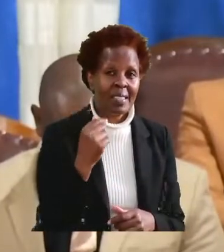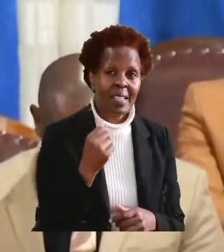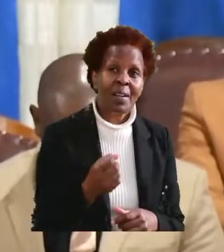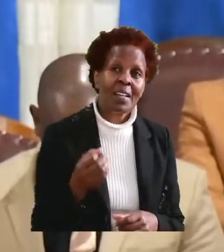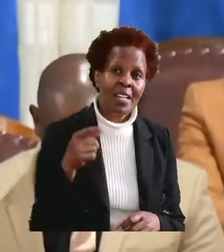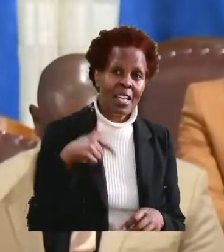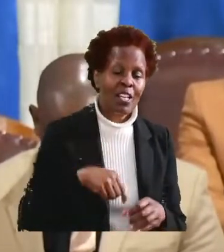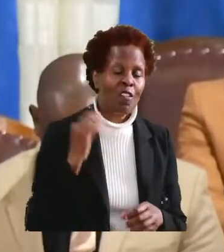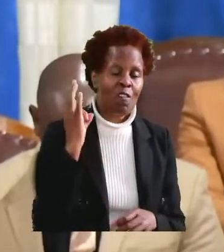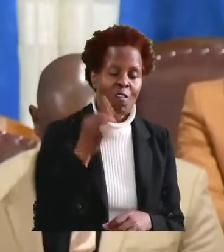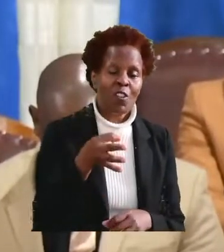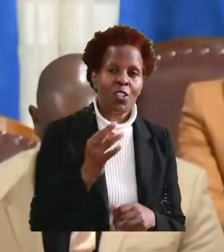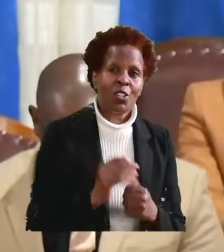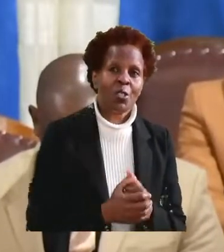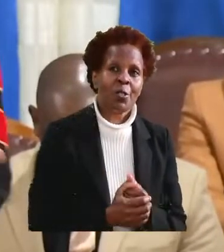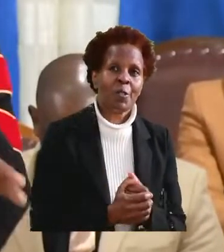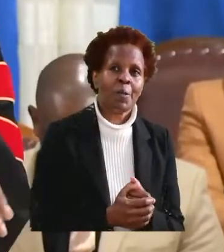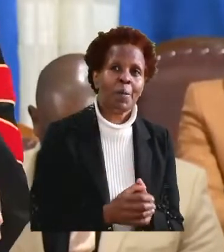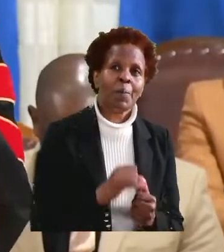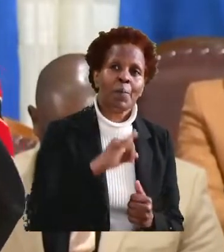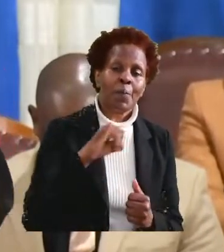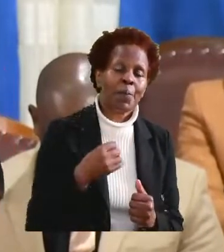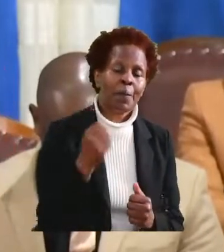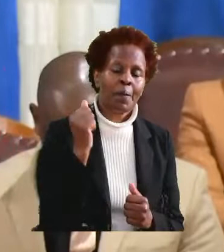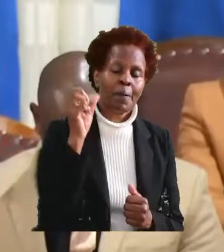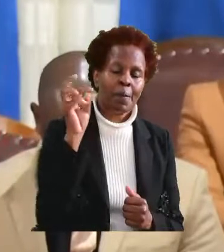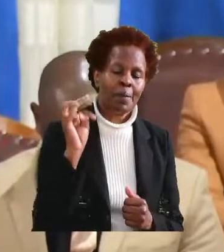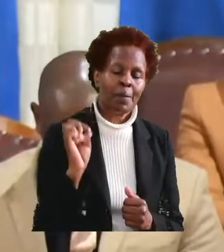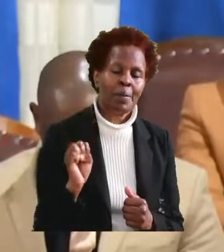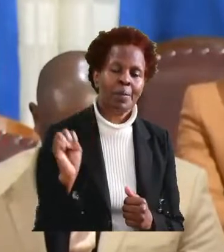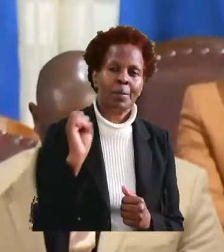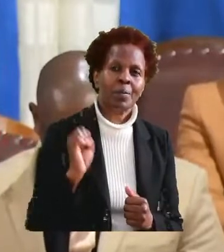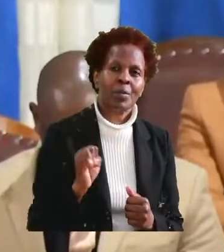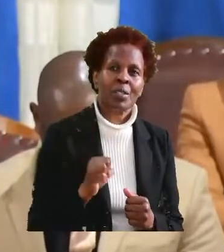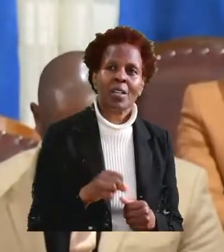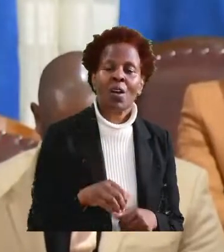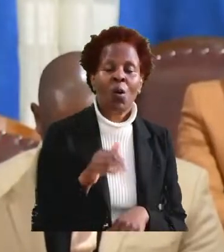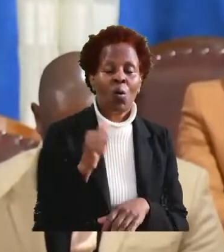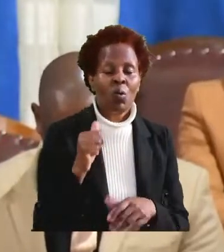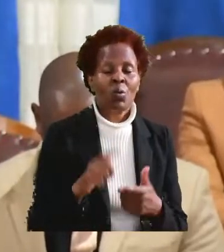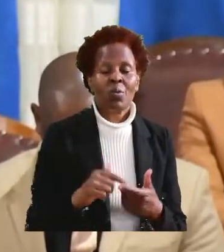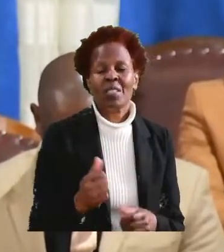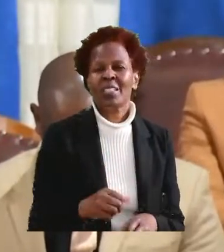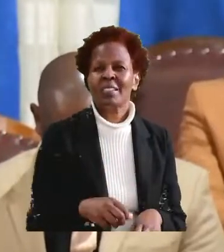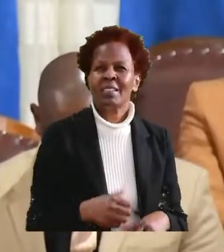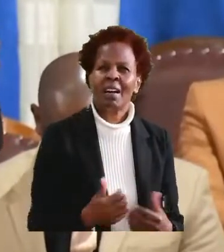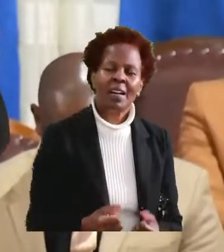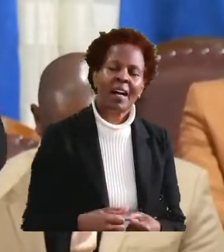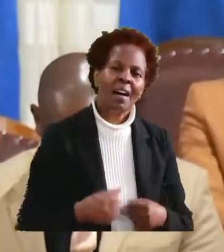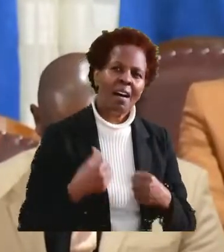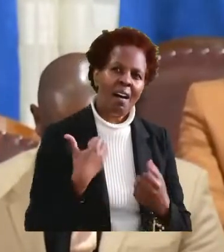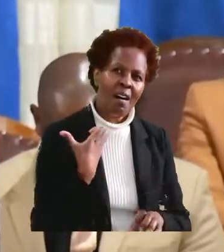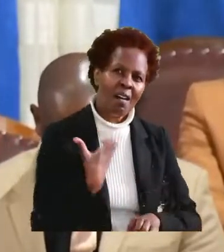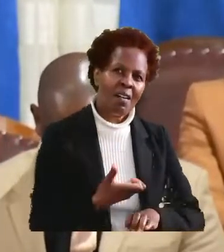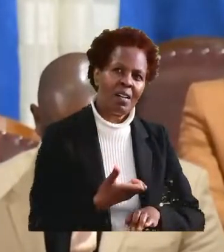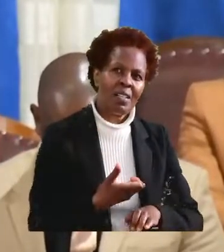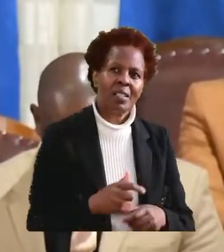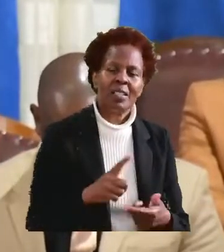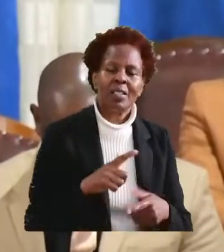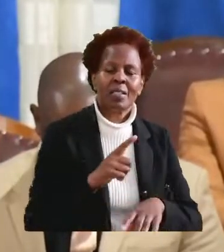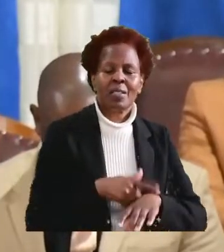by. Now James is calling us to a difficult thing, giving thanks to